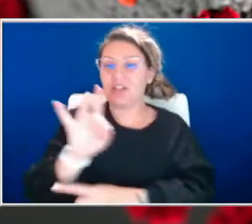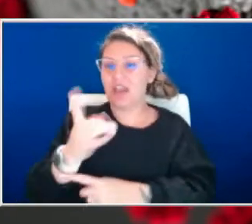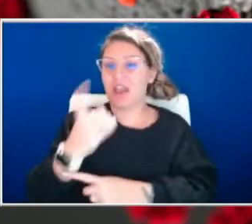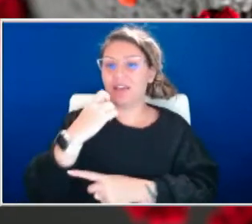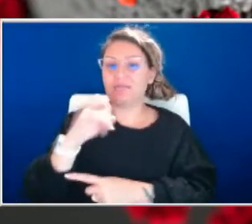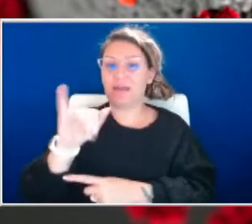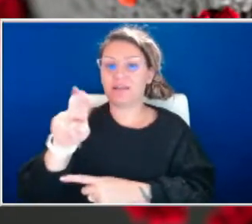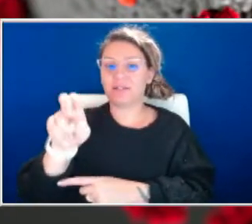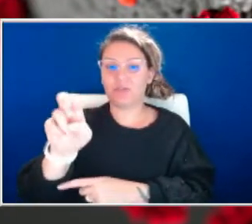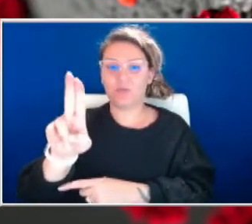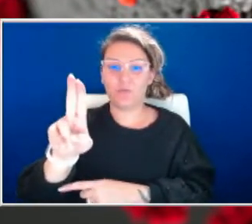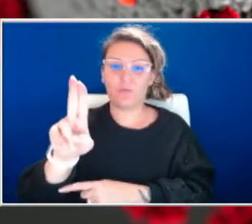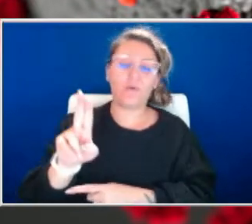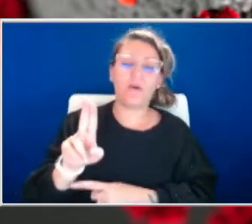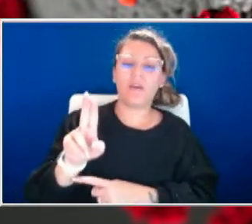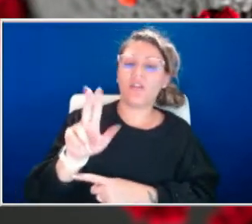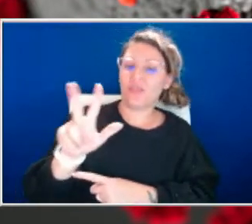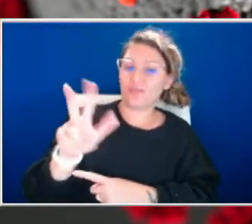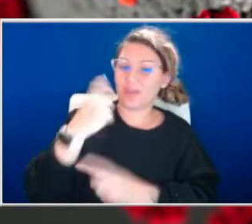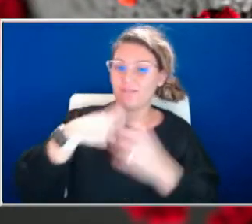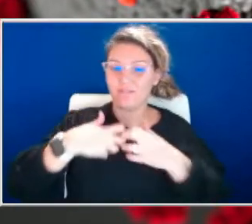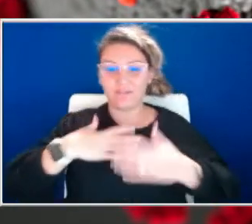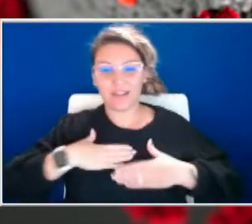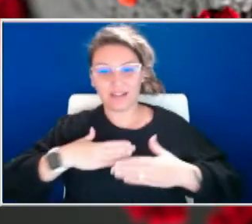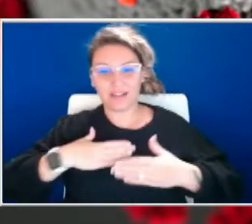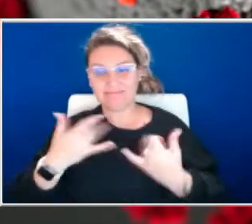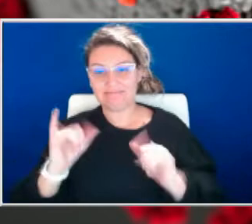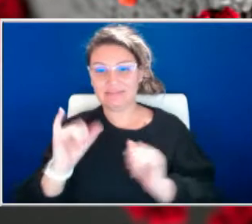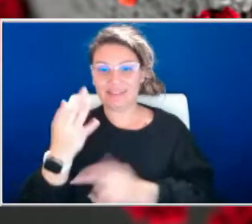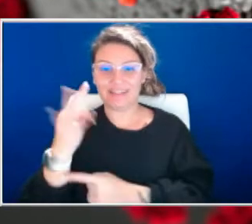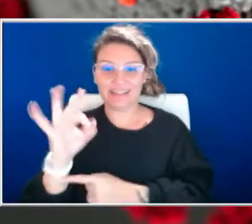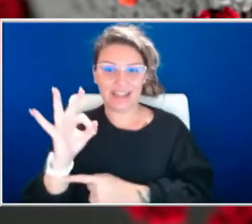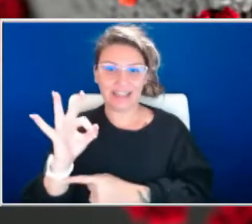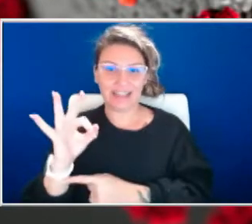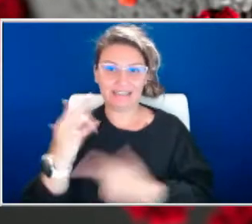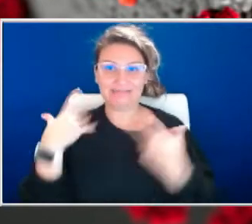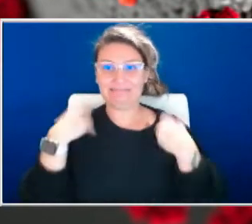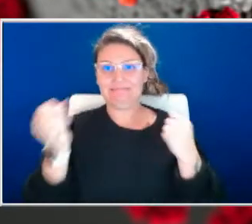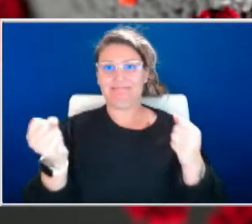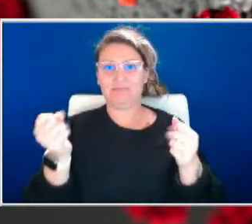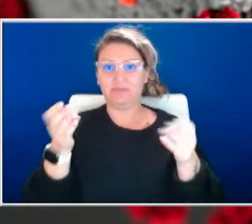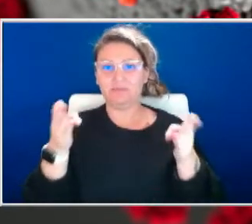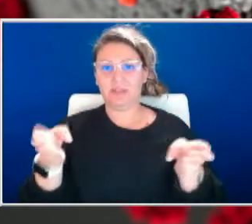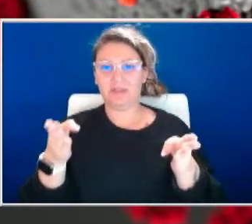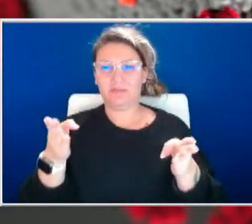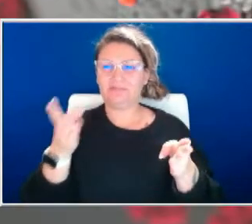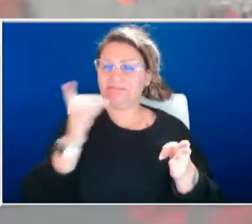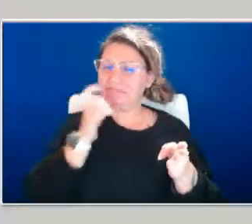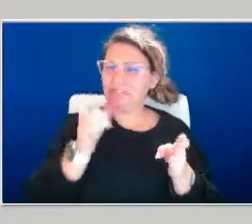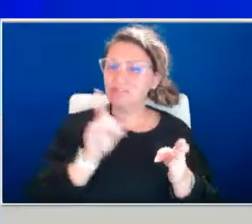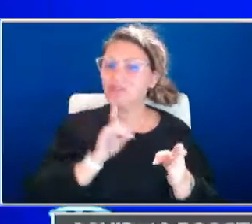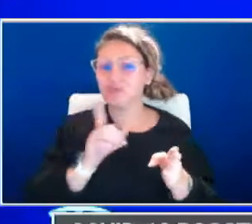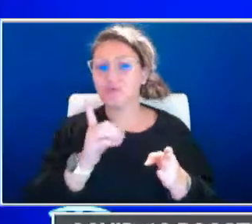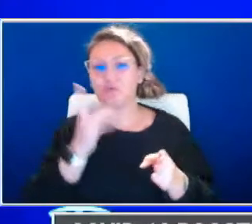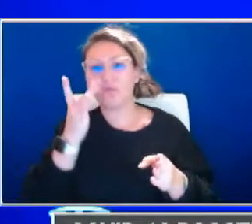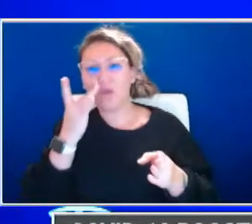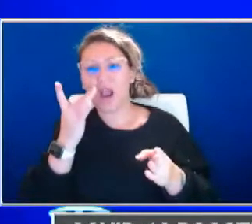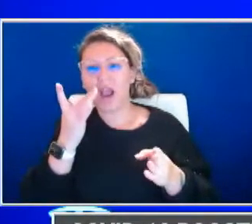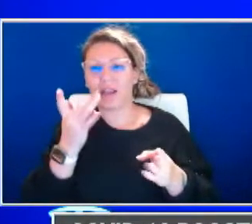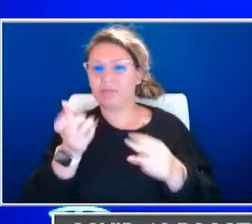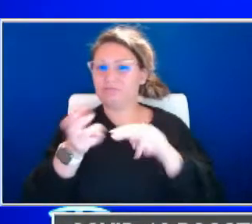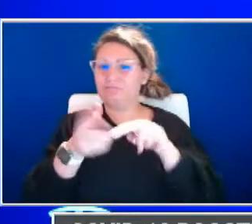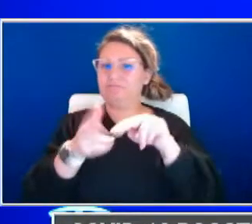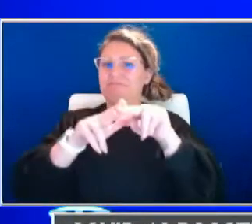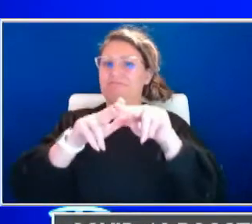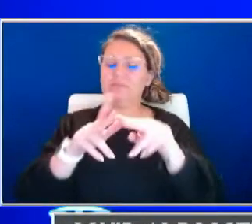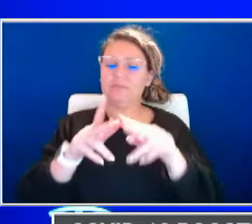on the ventilator, still 19 in that recovery period. Unclear exactly why we've kind of gone up despite the